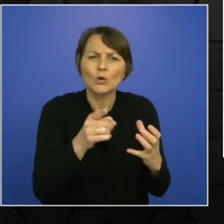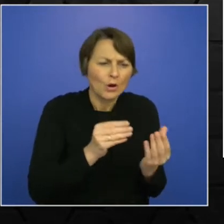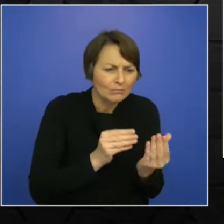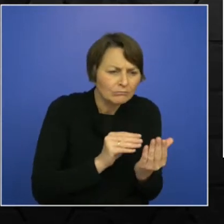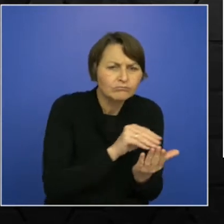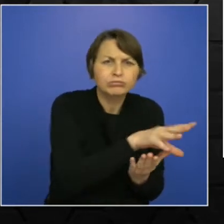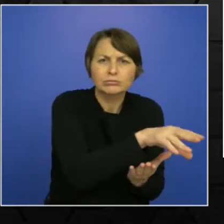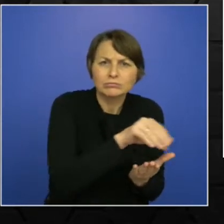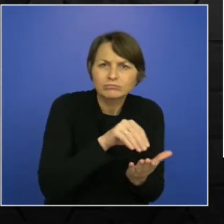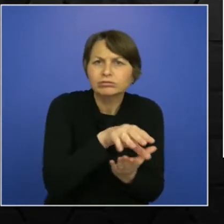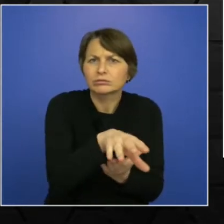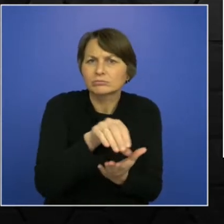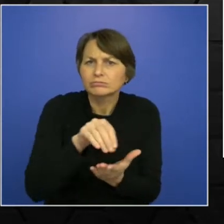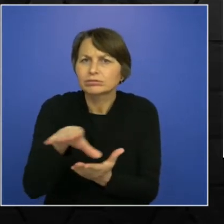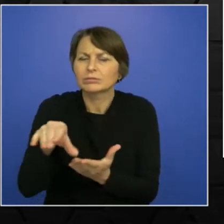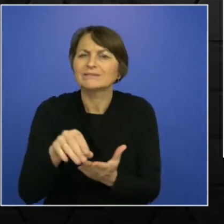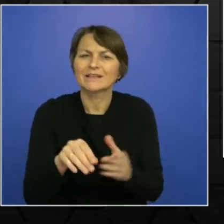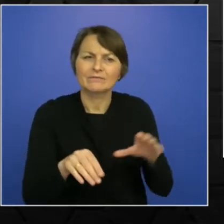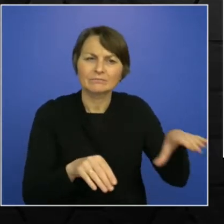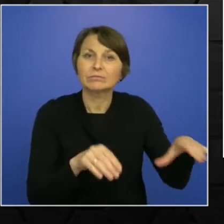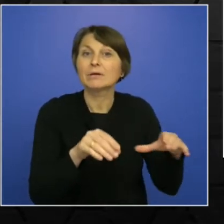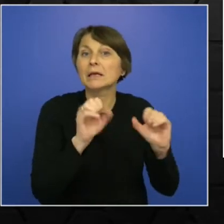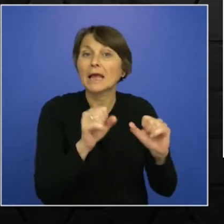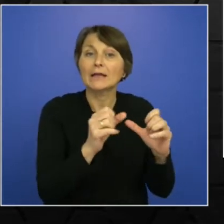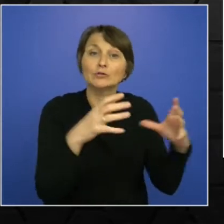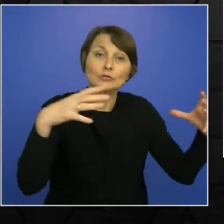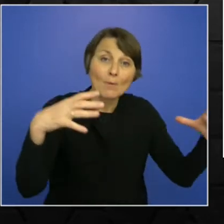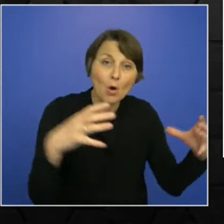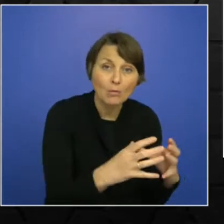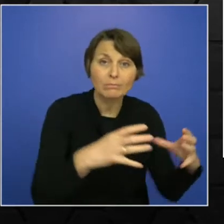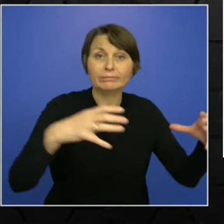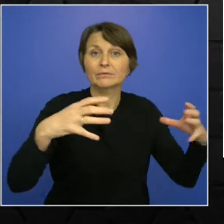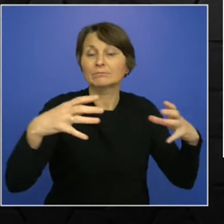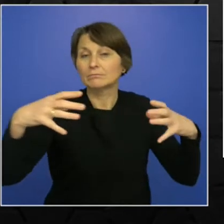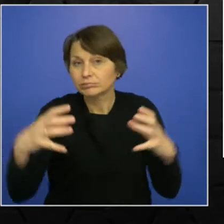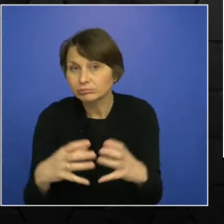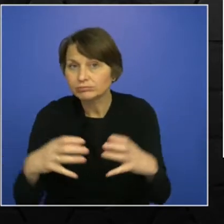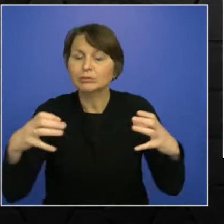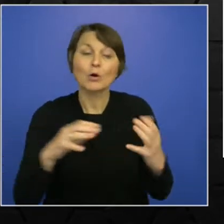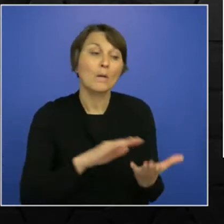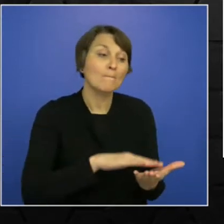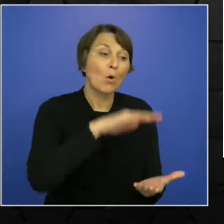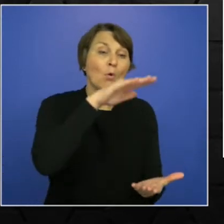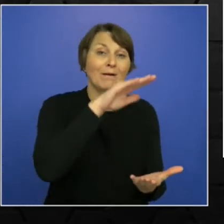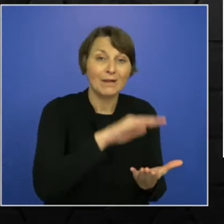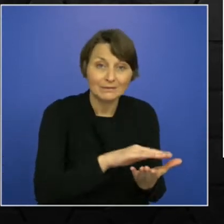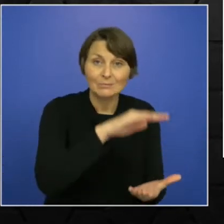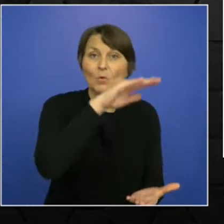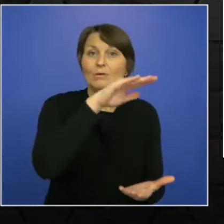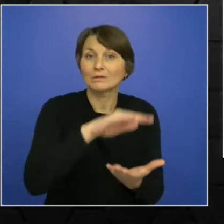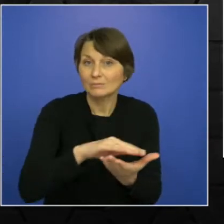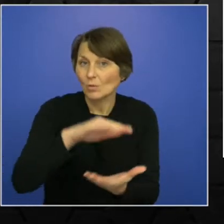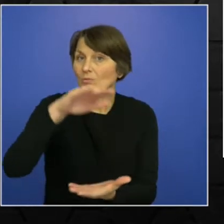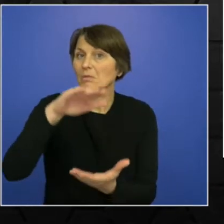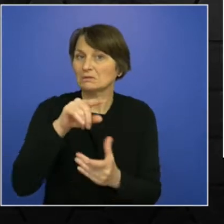geographically distributed, could be scaled up, scaled down as per the necessity. And